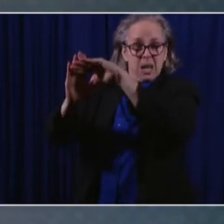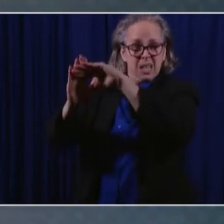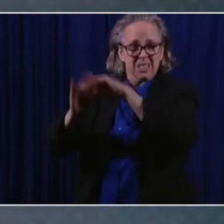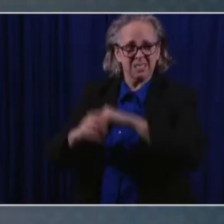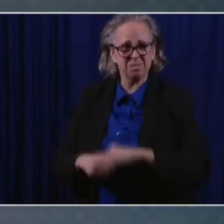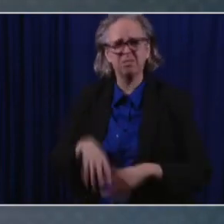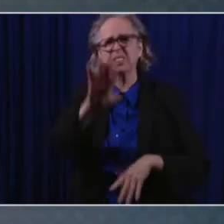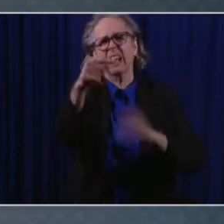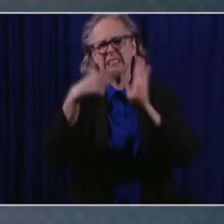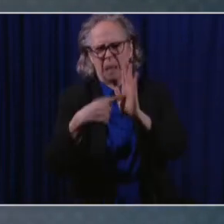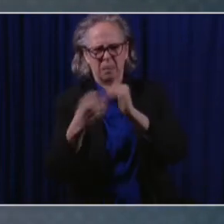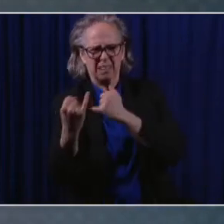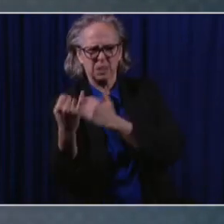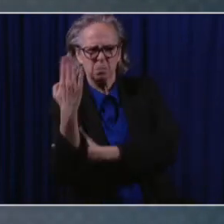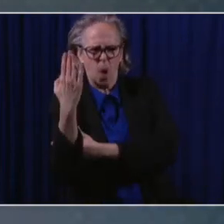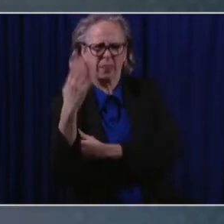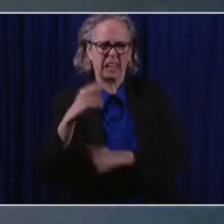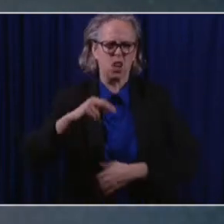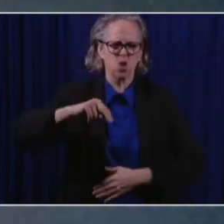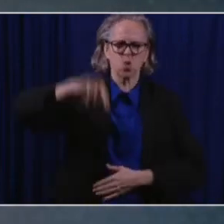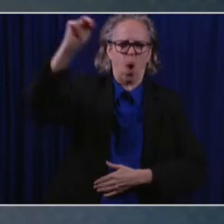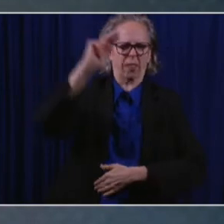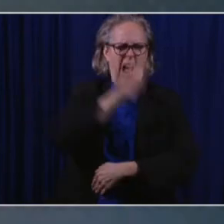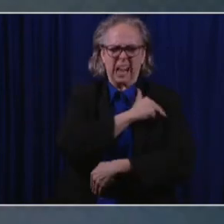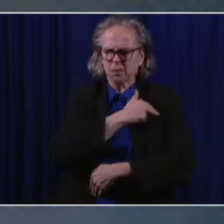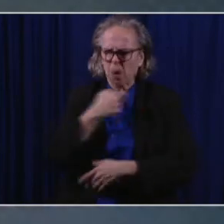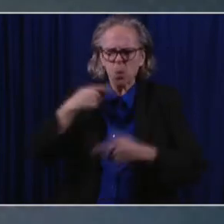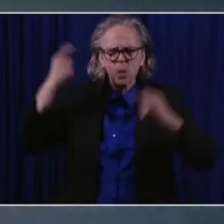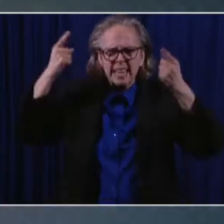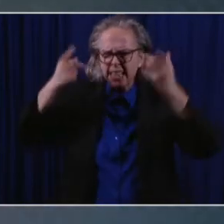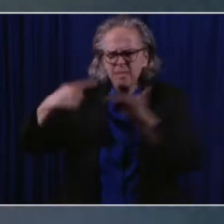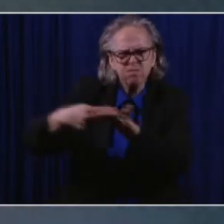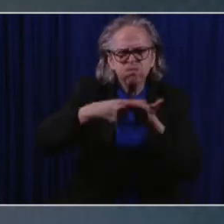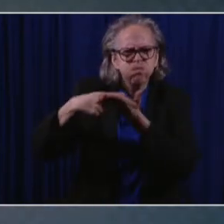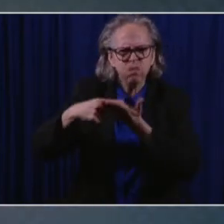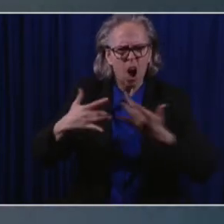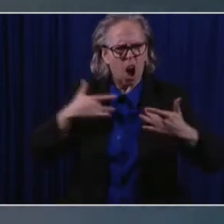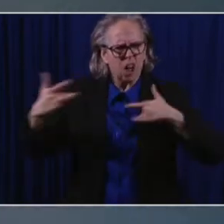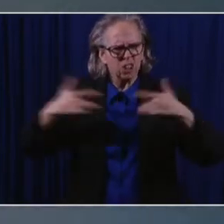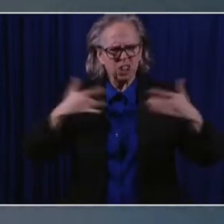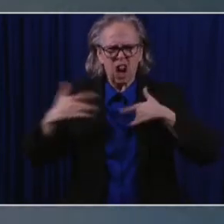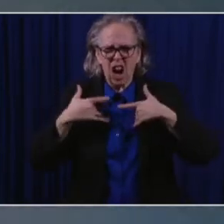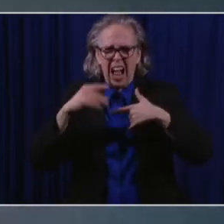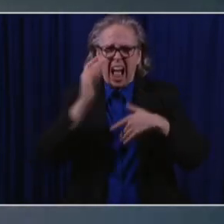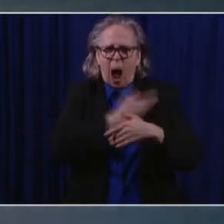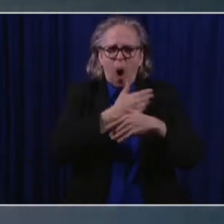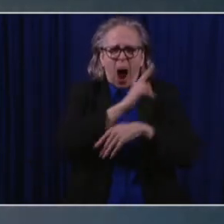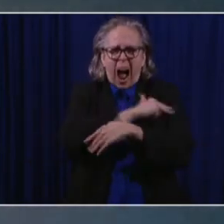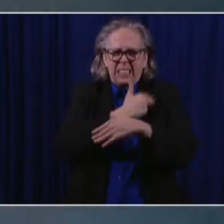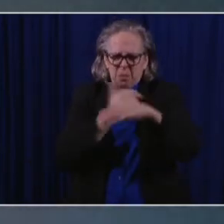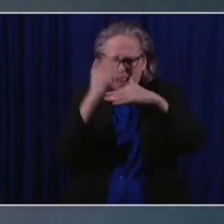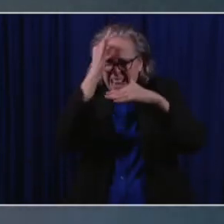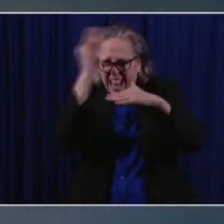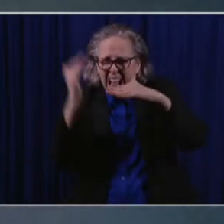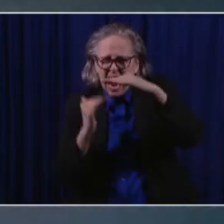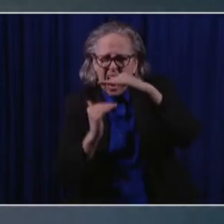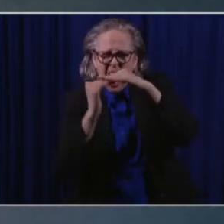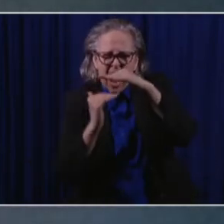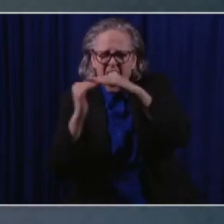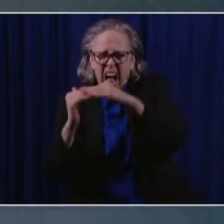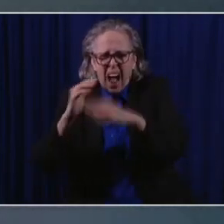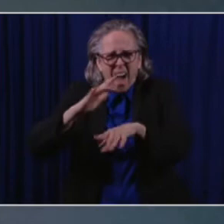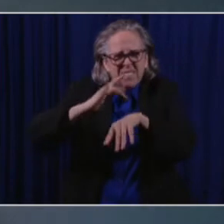to be stretched. We are trying to balance load as best we can. We're transferring within the systems. So whether